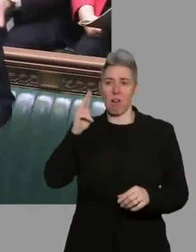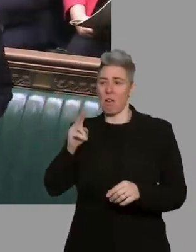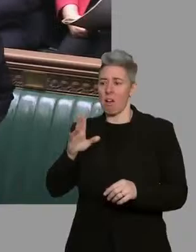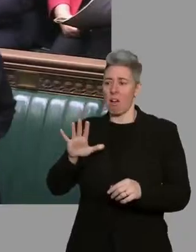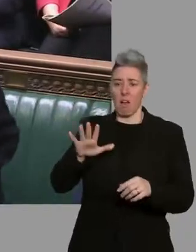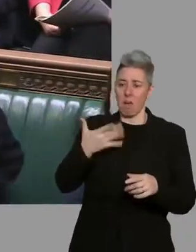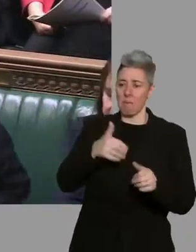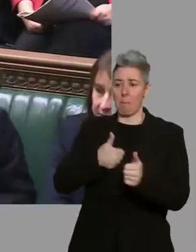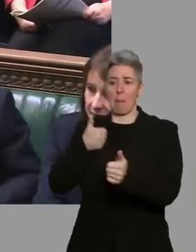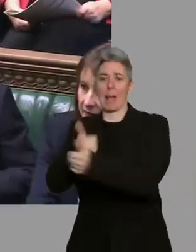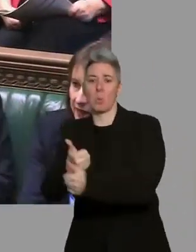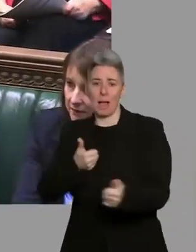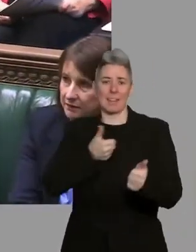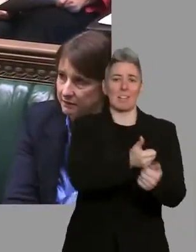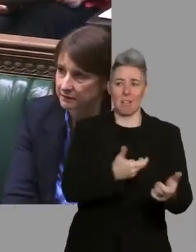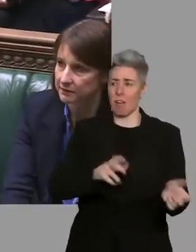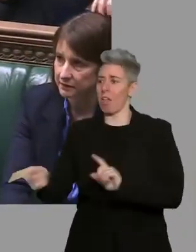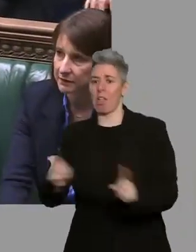to.